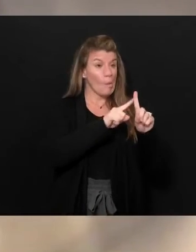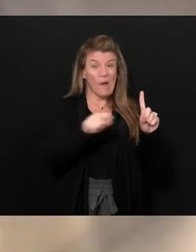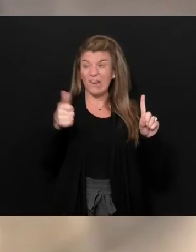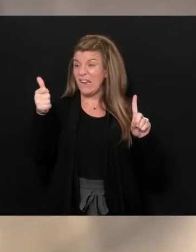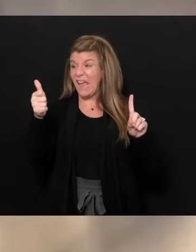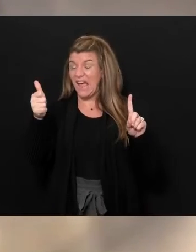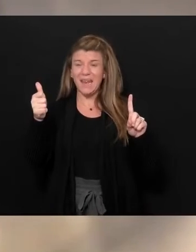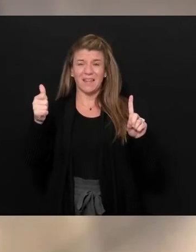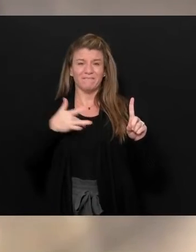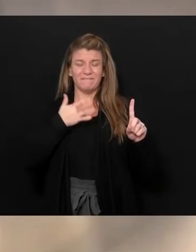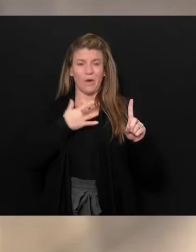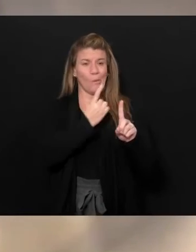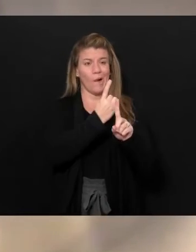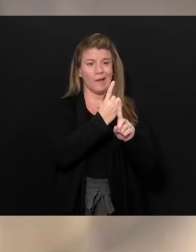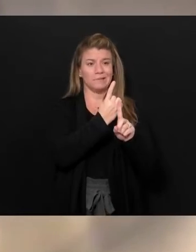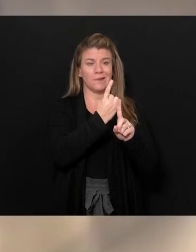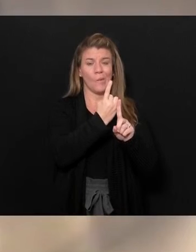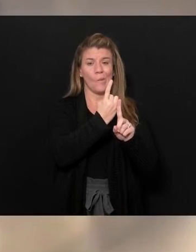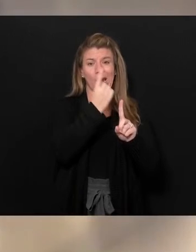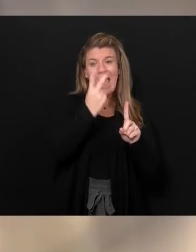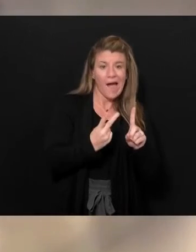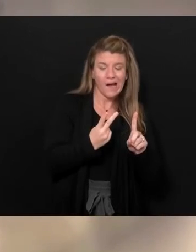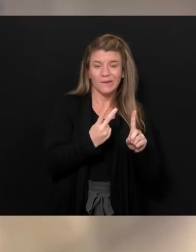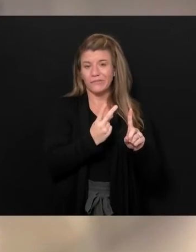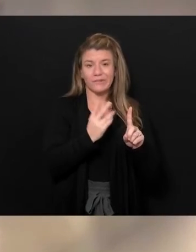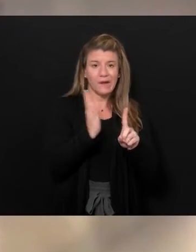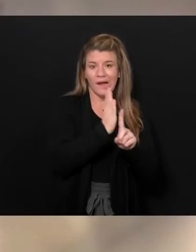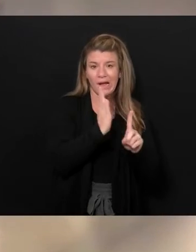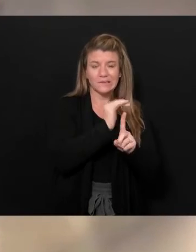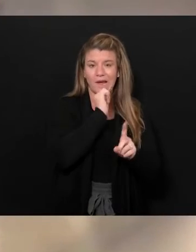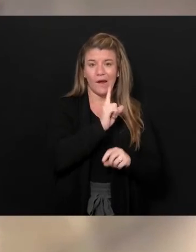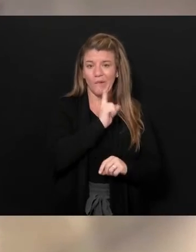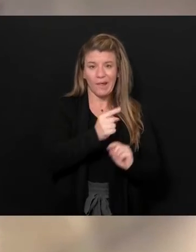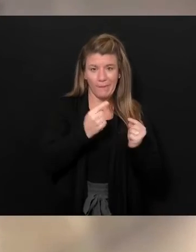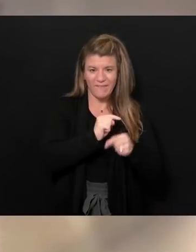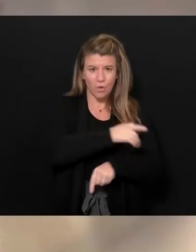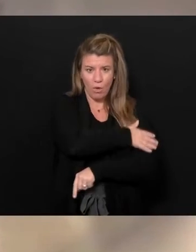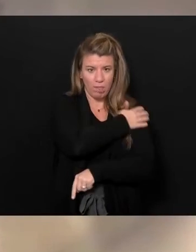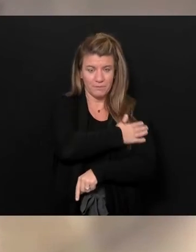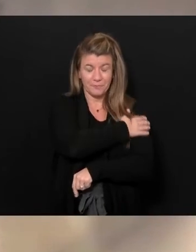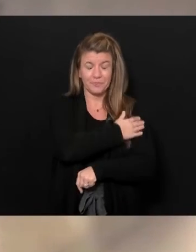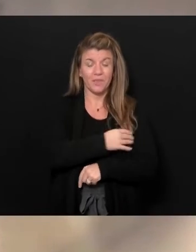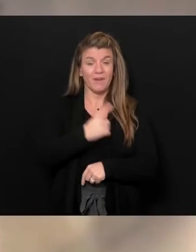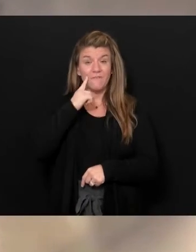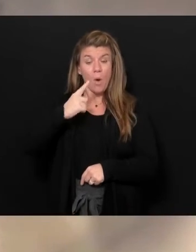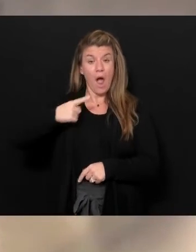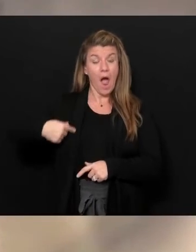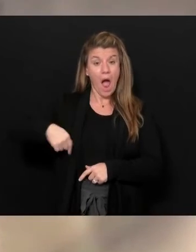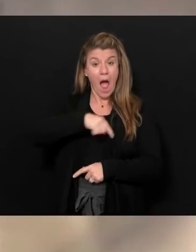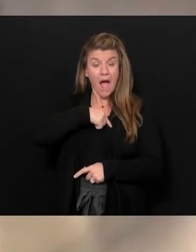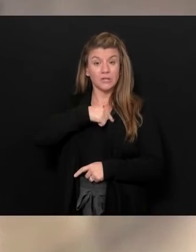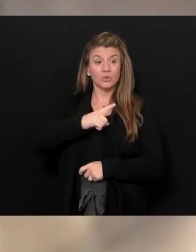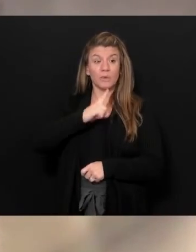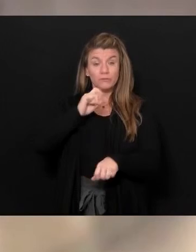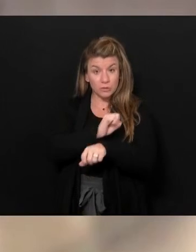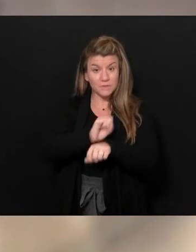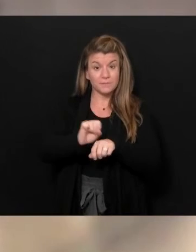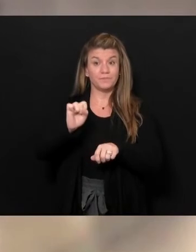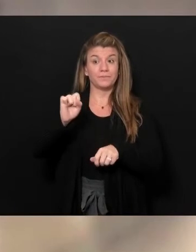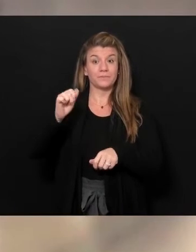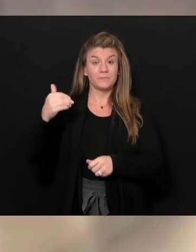probably a 1 or maybe a 1.5. And so, for us, we have certainly